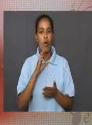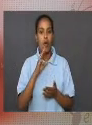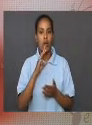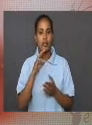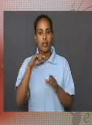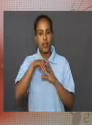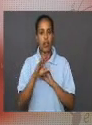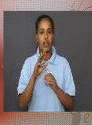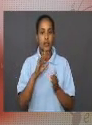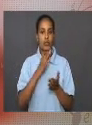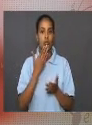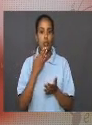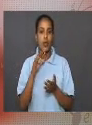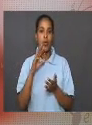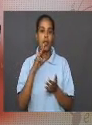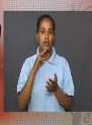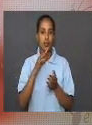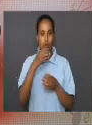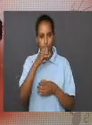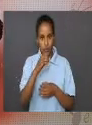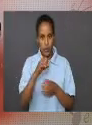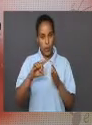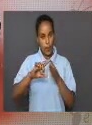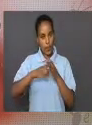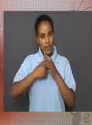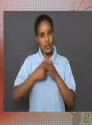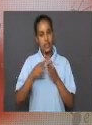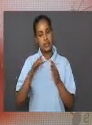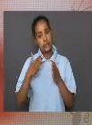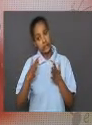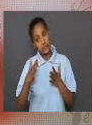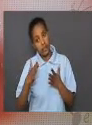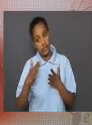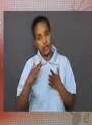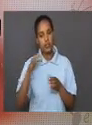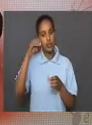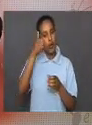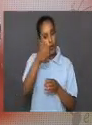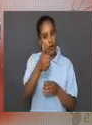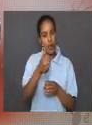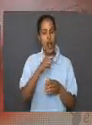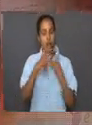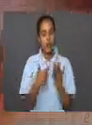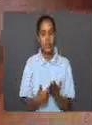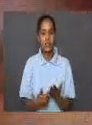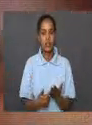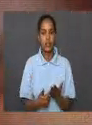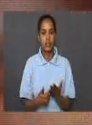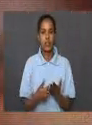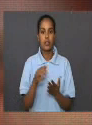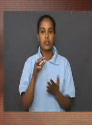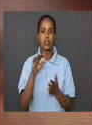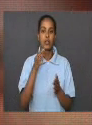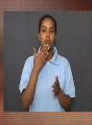a sugar-water solution begins to crystallize on its own. However, the